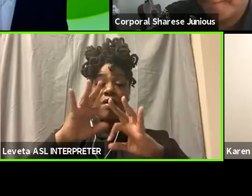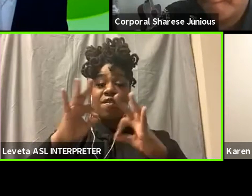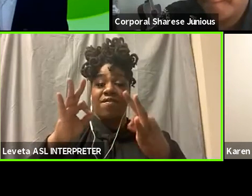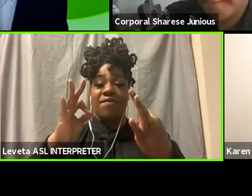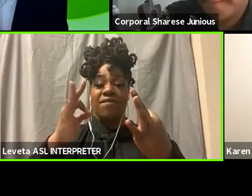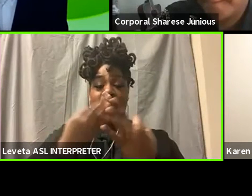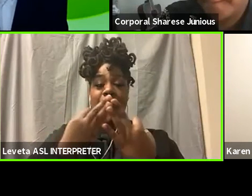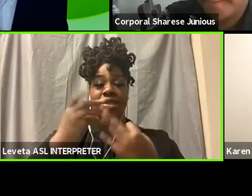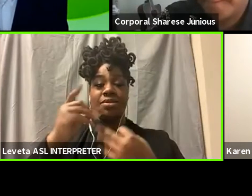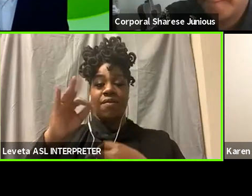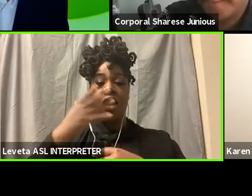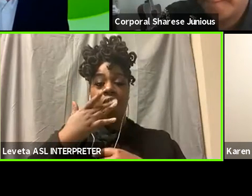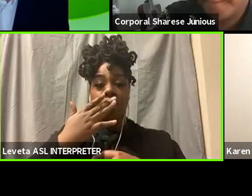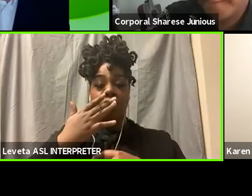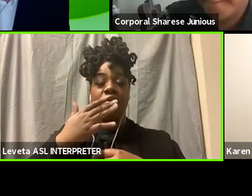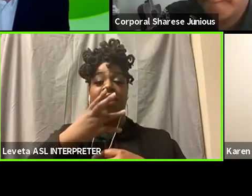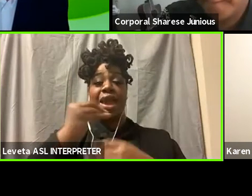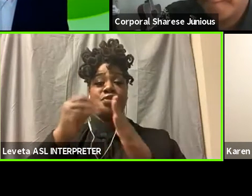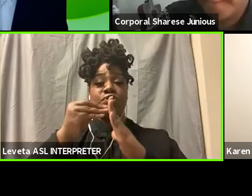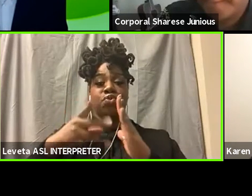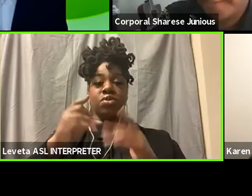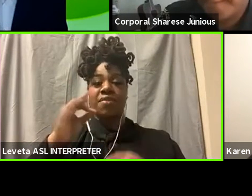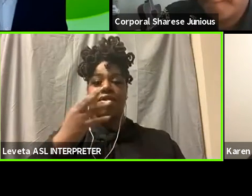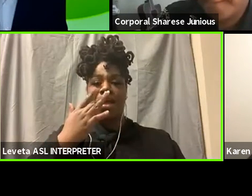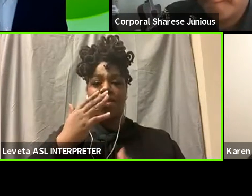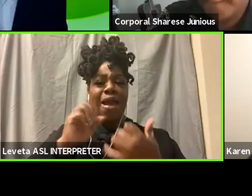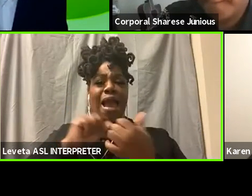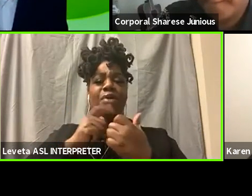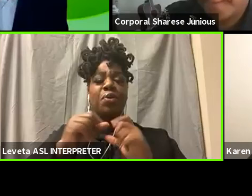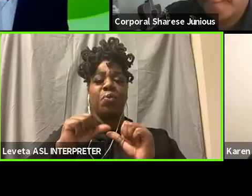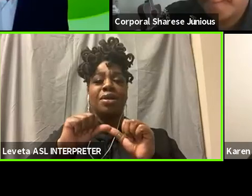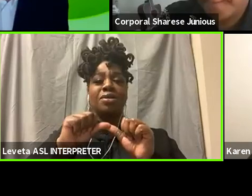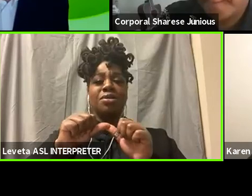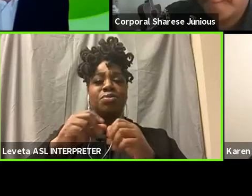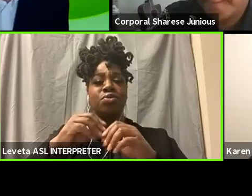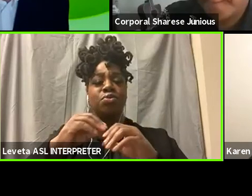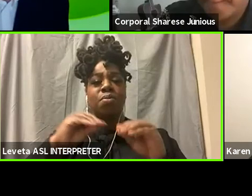And what are some of those barriers to making us an anti-racist organization?